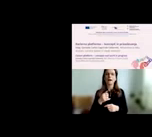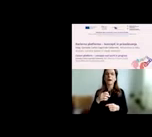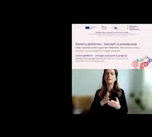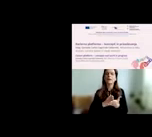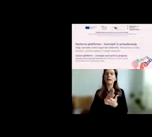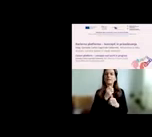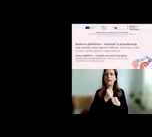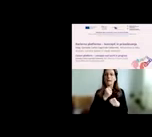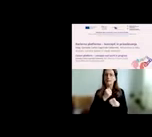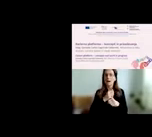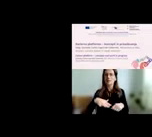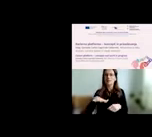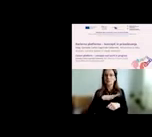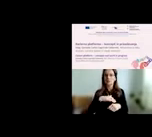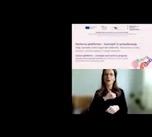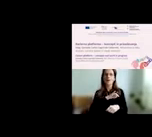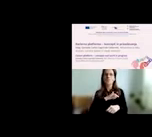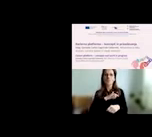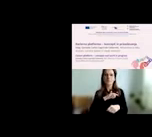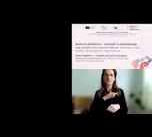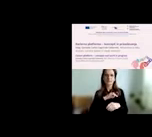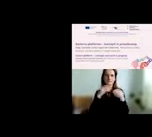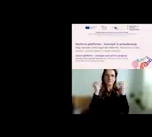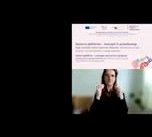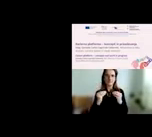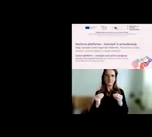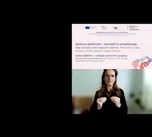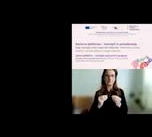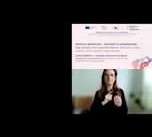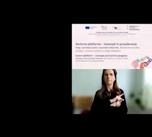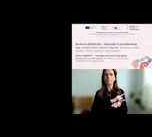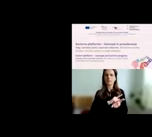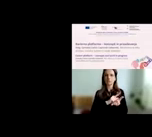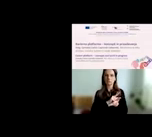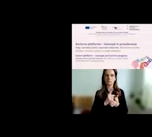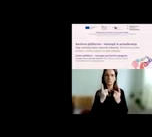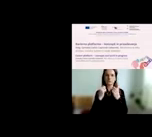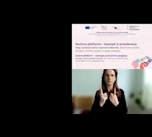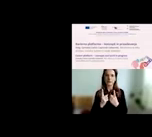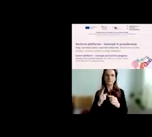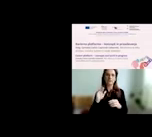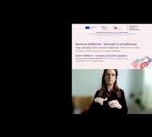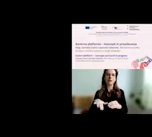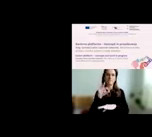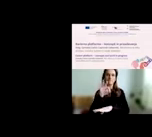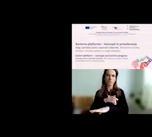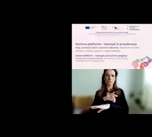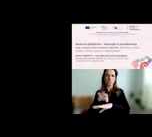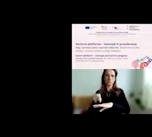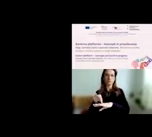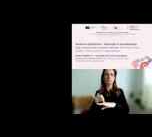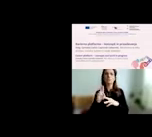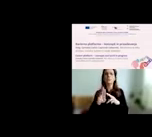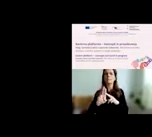od informacijski sistem. So we Trenutno have the stanje outline of the na projektu, presentation Una here. Now the roya career